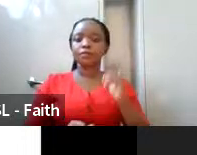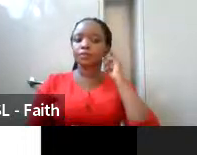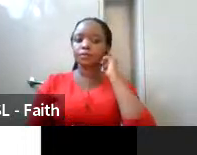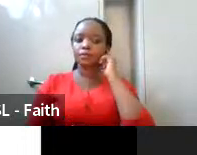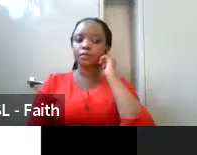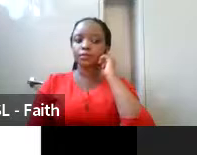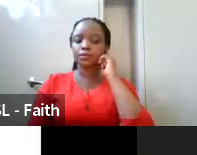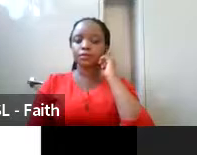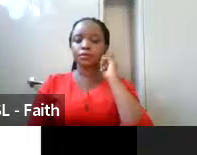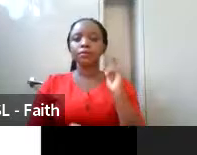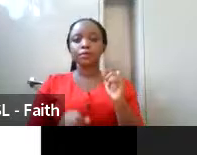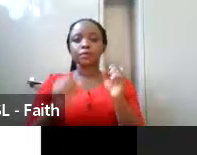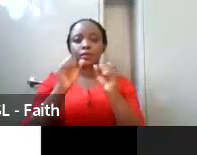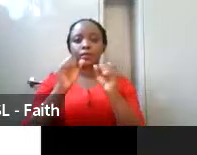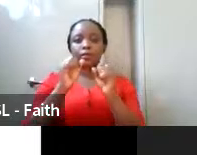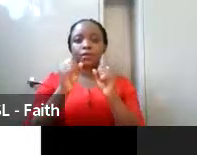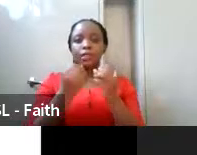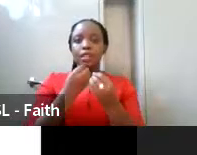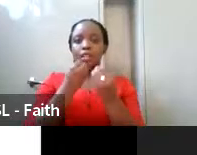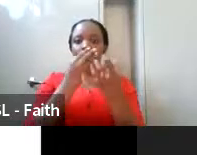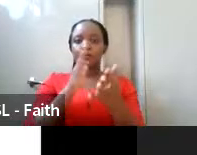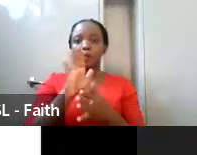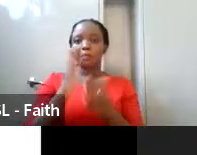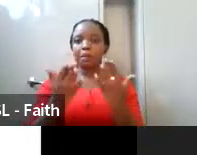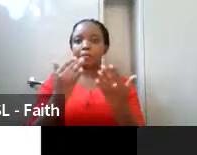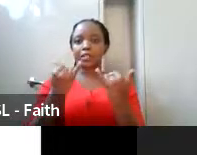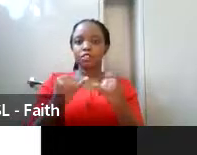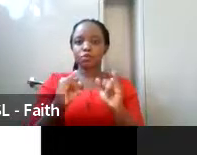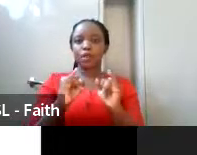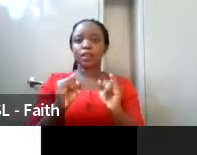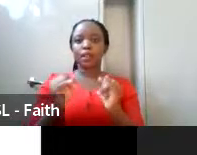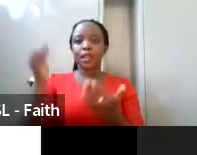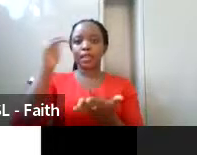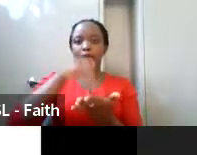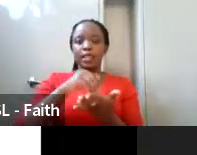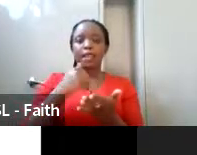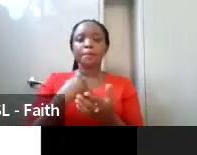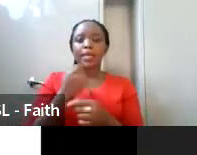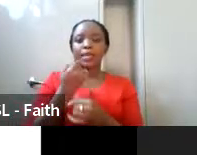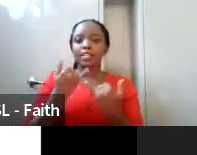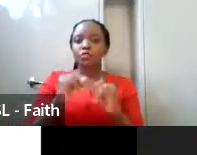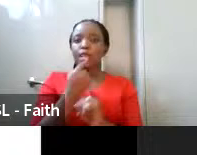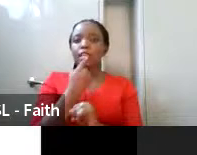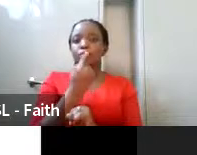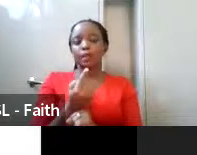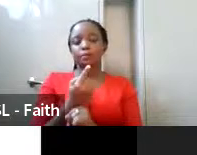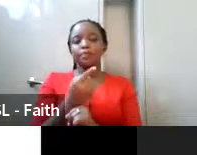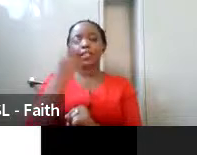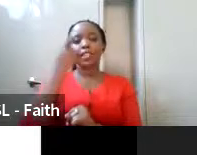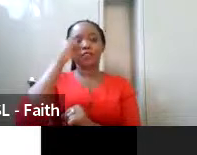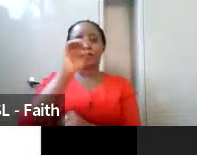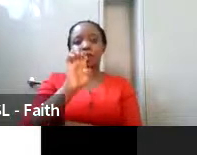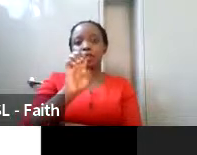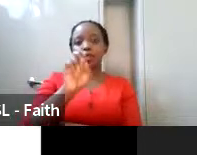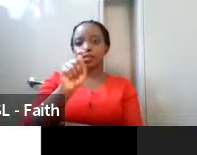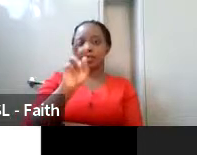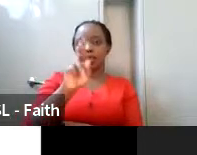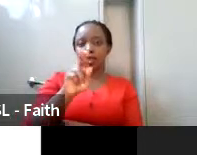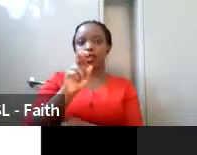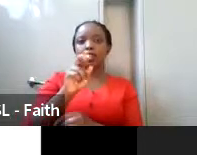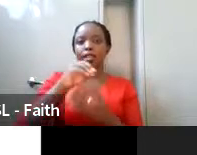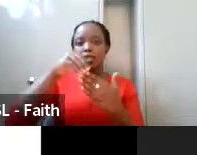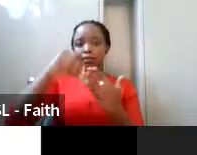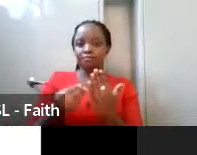can repeat Sorry, again. maybe let me pick that up again. I was just saying that for the ETR invoices, which